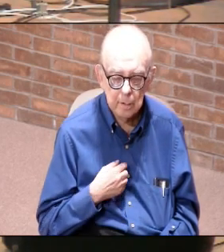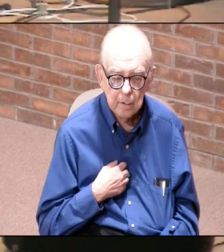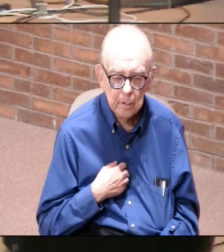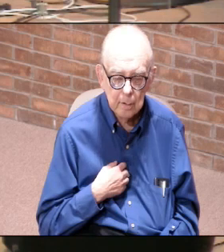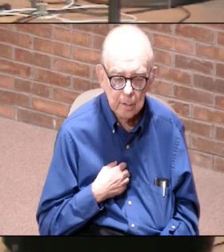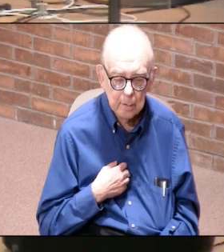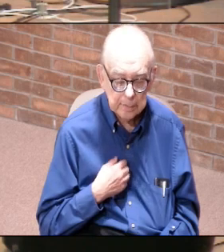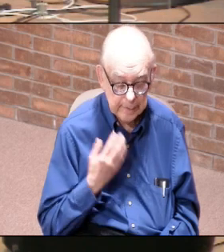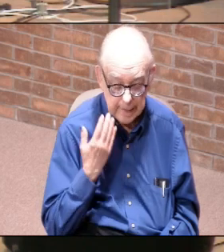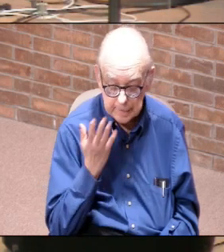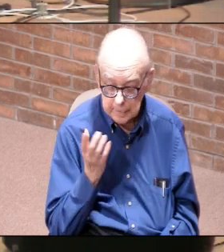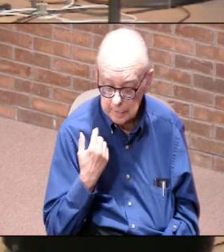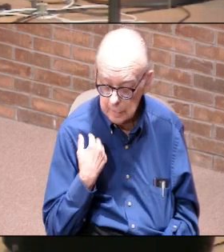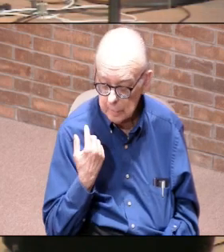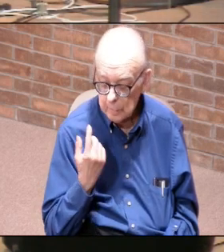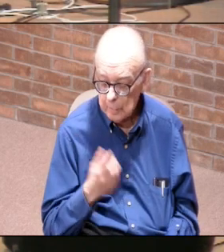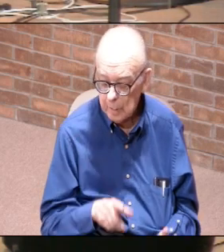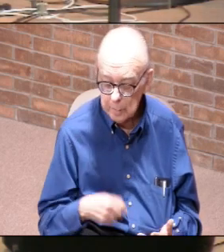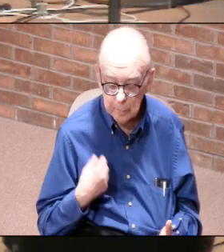I don't know what we're gonna do.